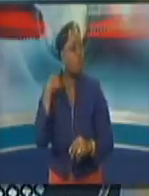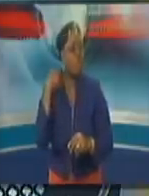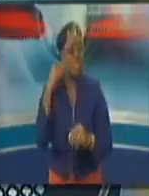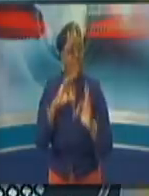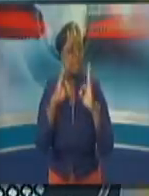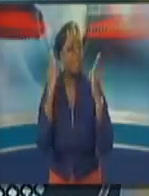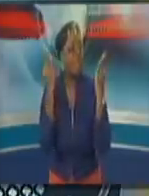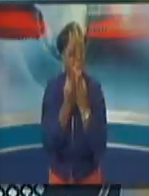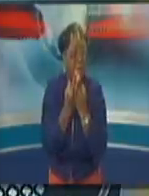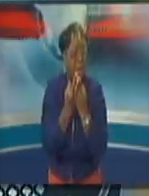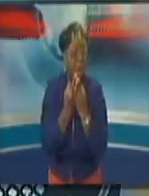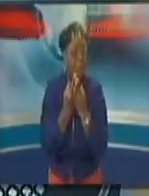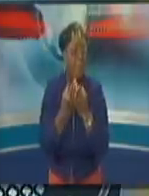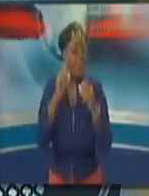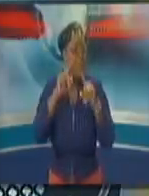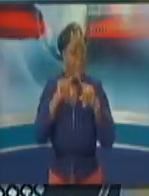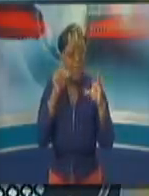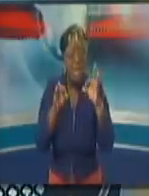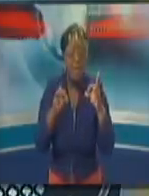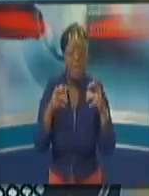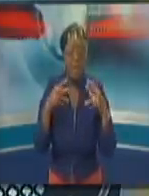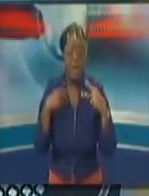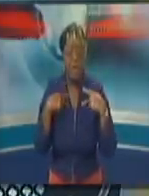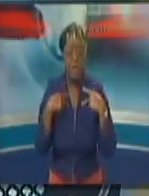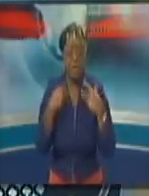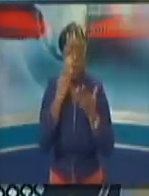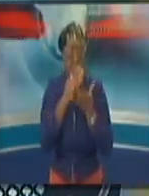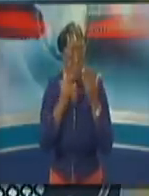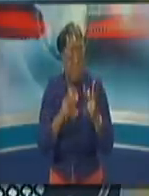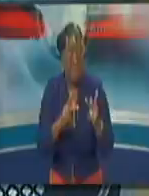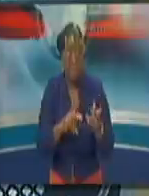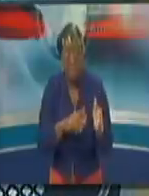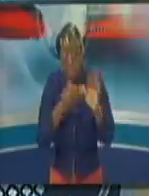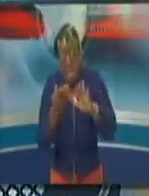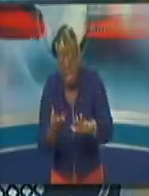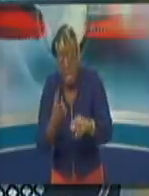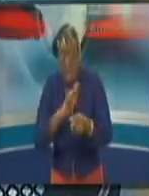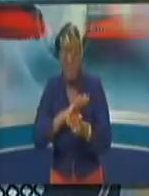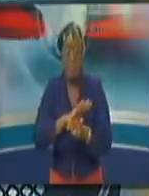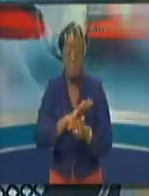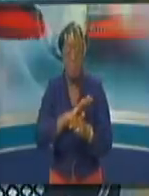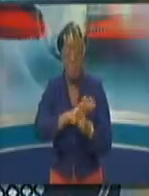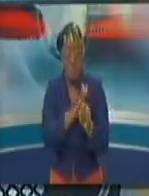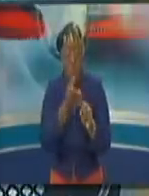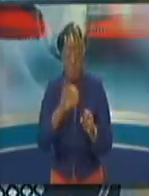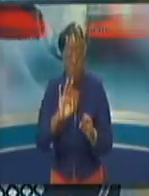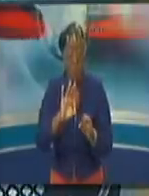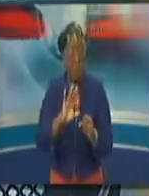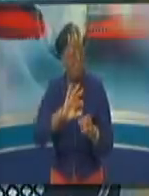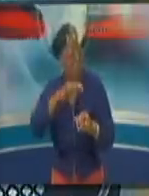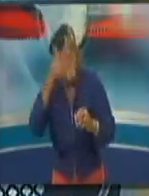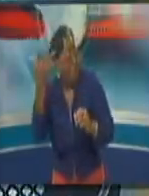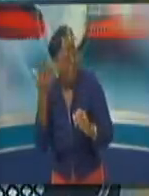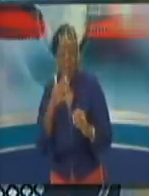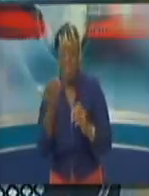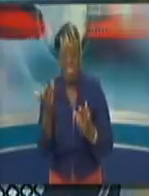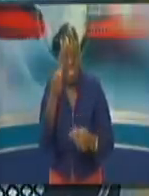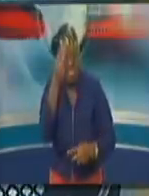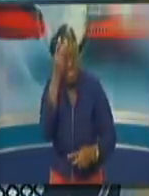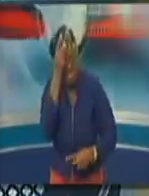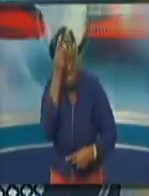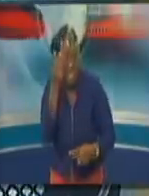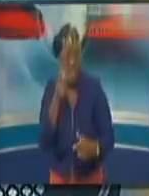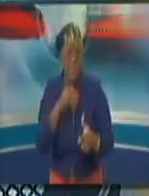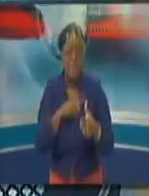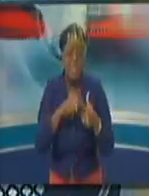if sadly you may have lost a loved one due to COVID or due to some other disorder and you were not able to attend a funeral and